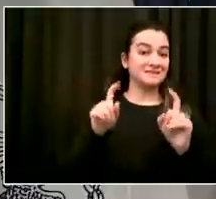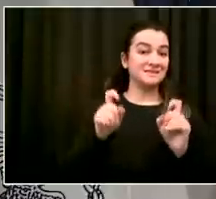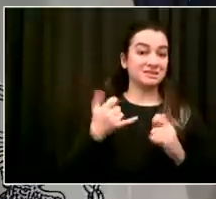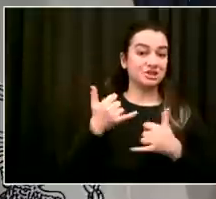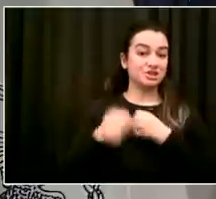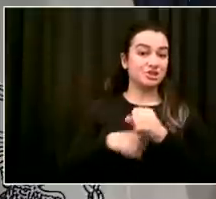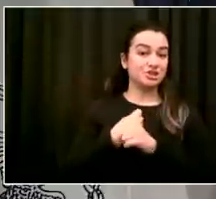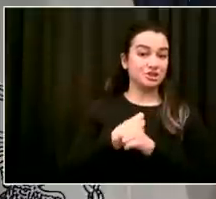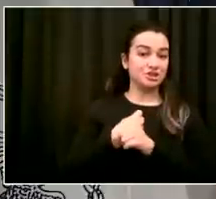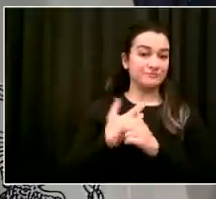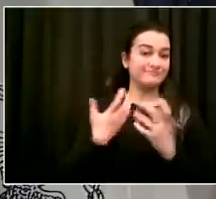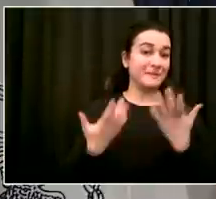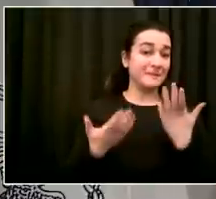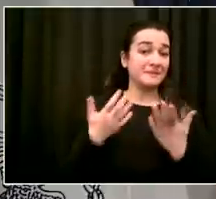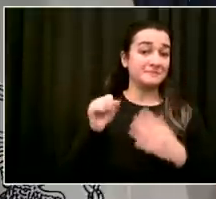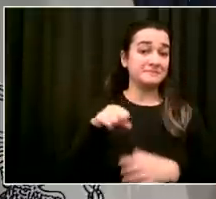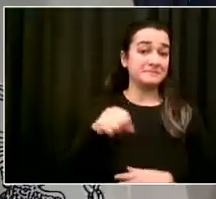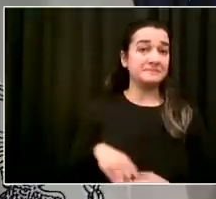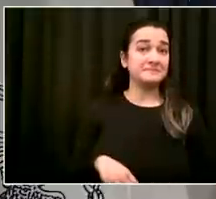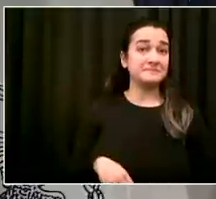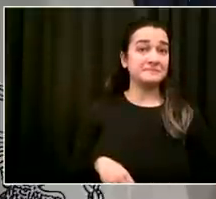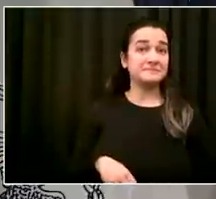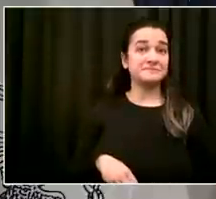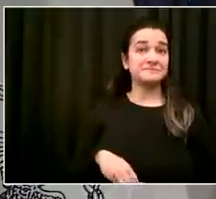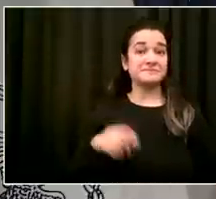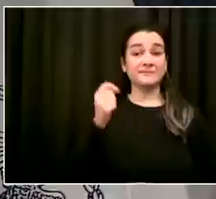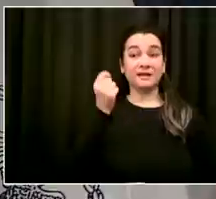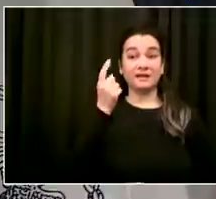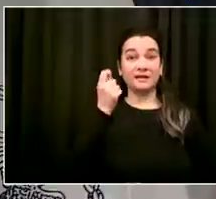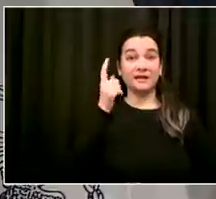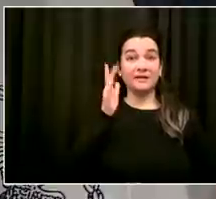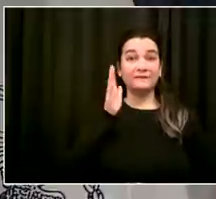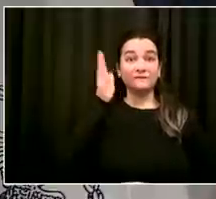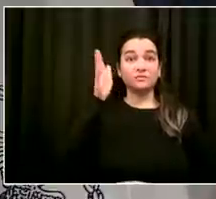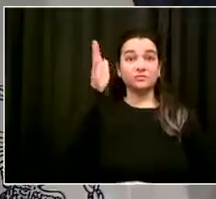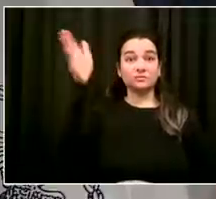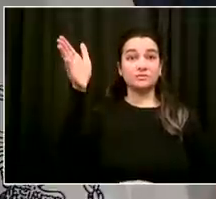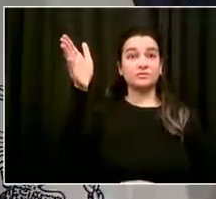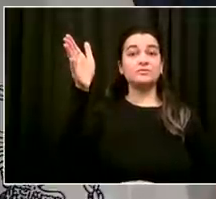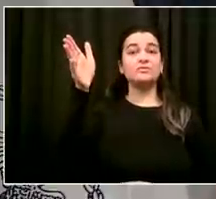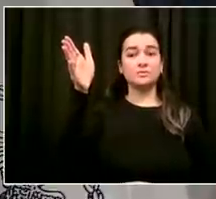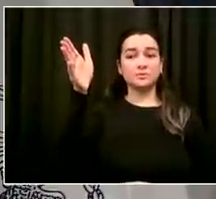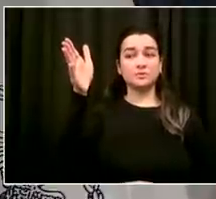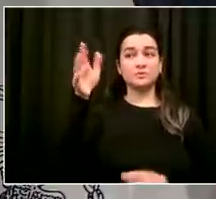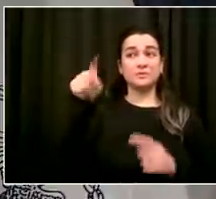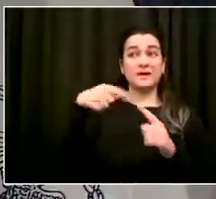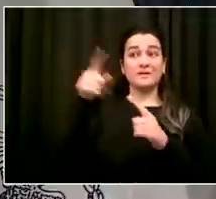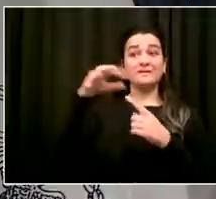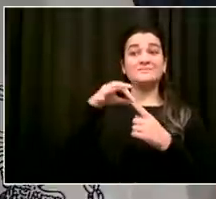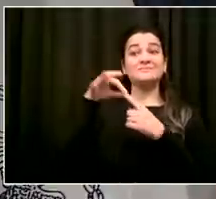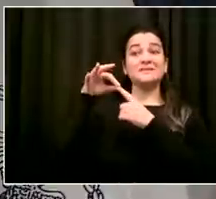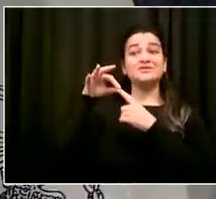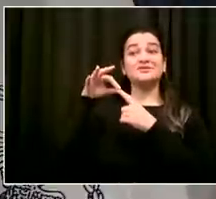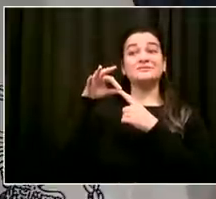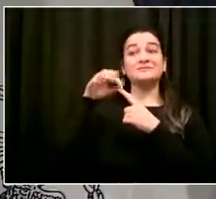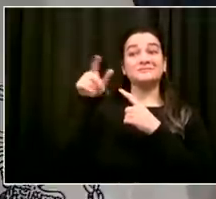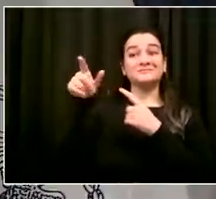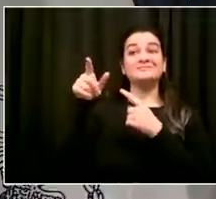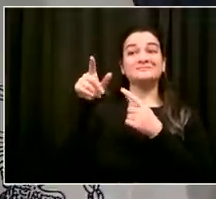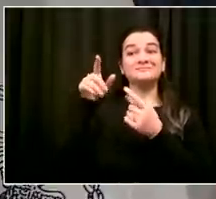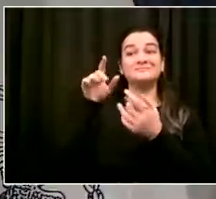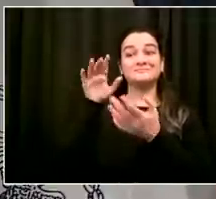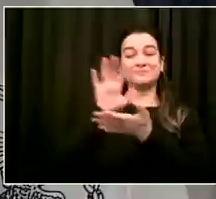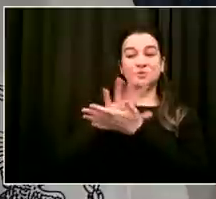table together, that can be achieved. Go ahead. We have time for two more. First, we'll go to Matt from